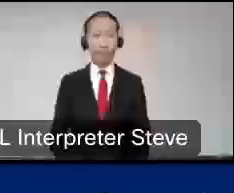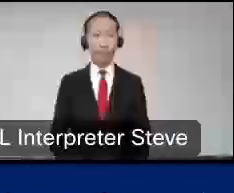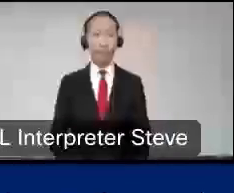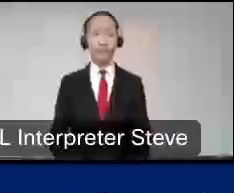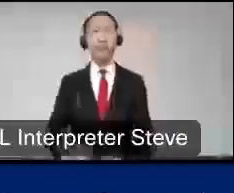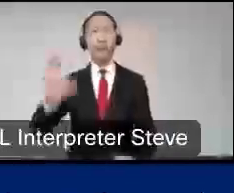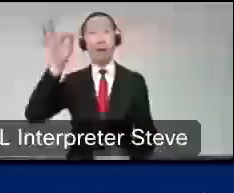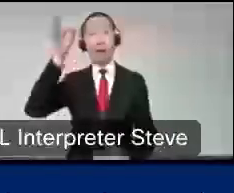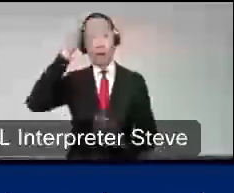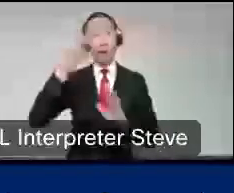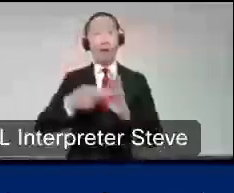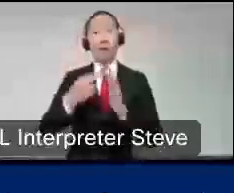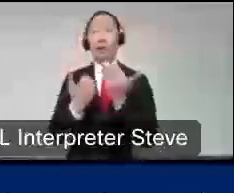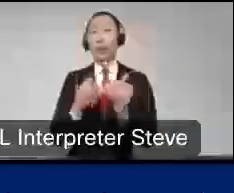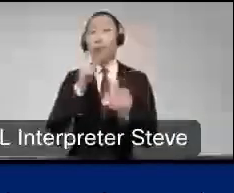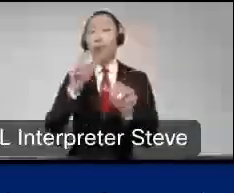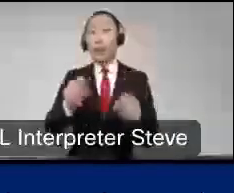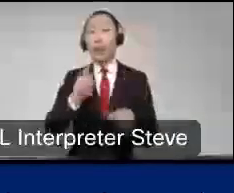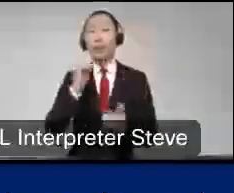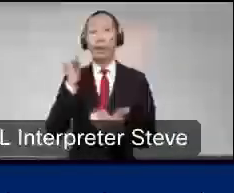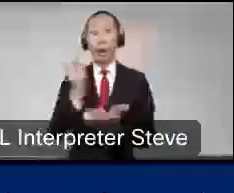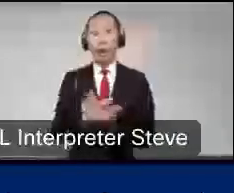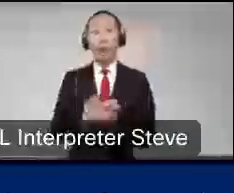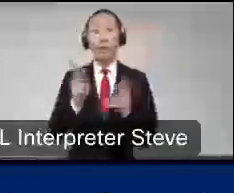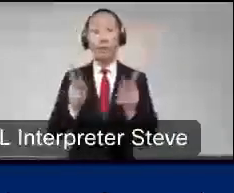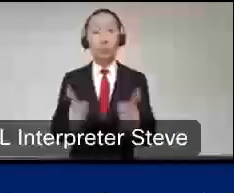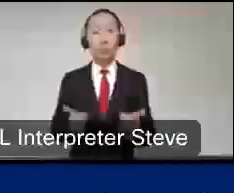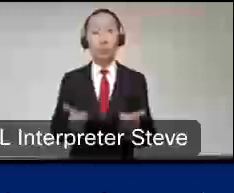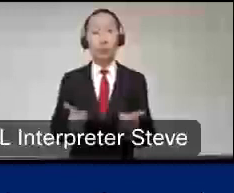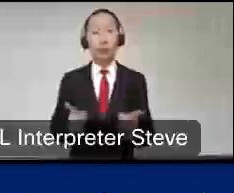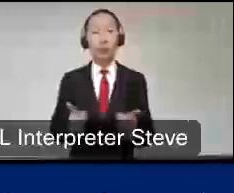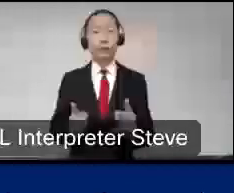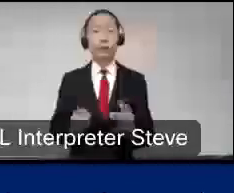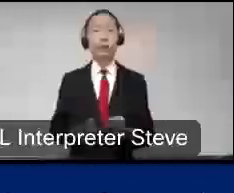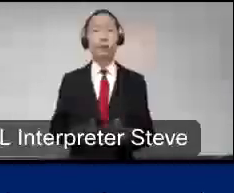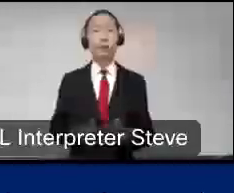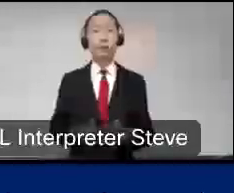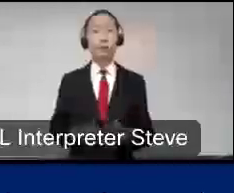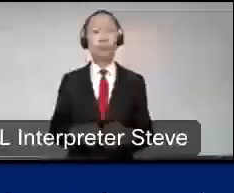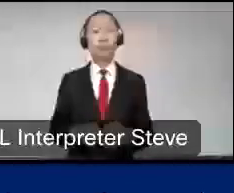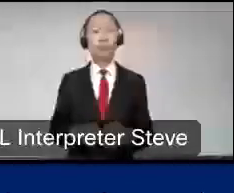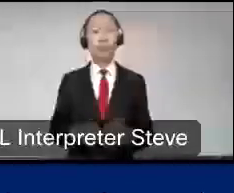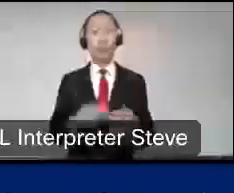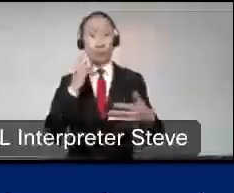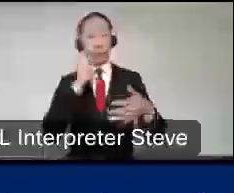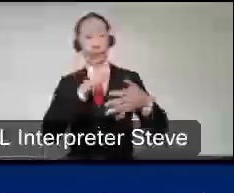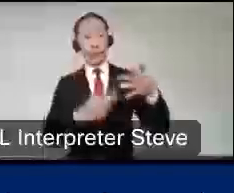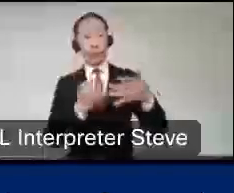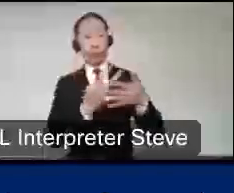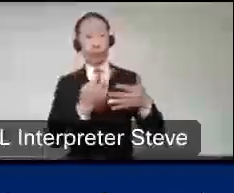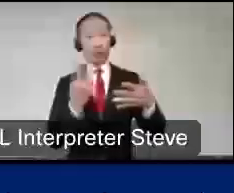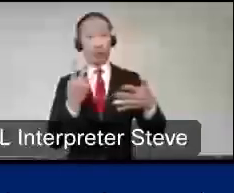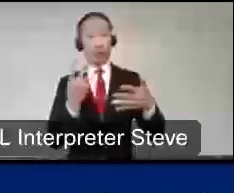Federal regulations limit who can be an authorized individual to people in this list and in this